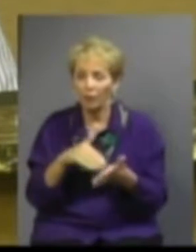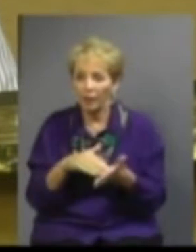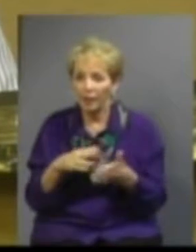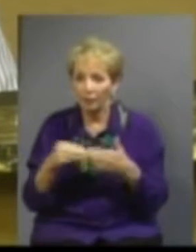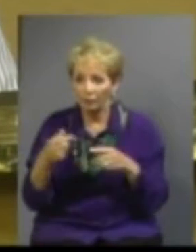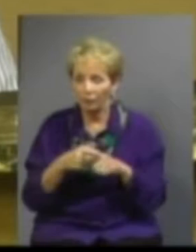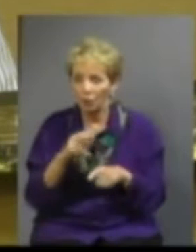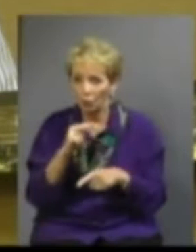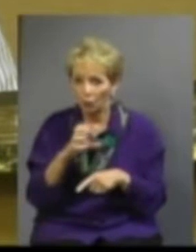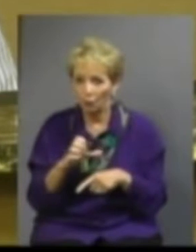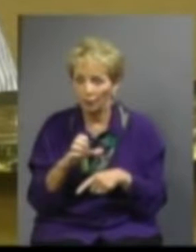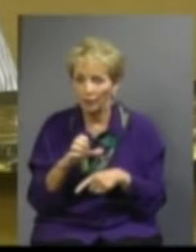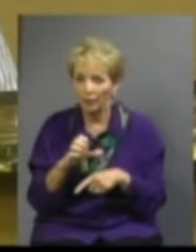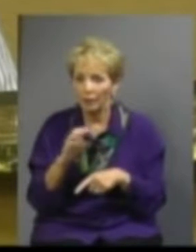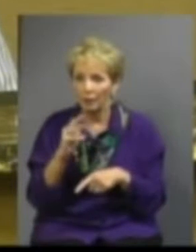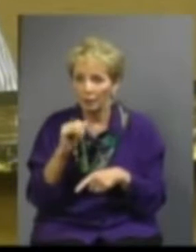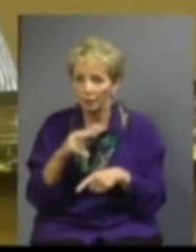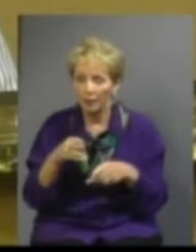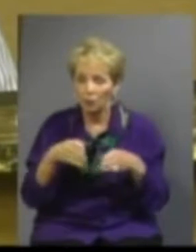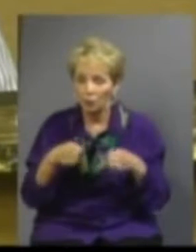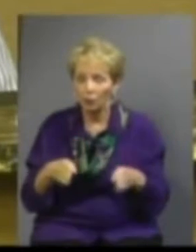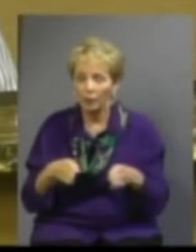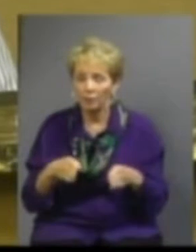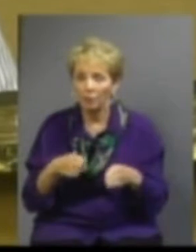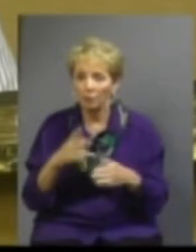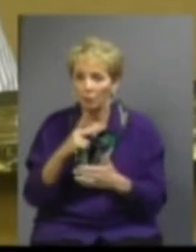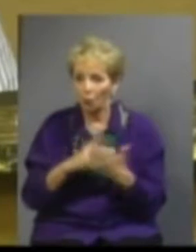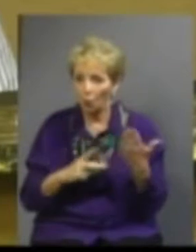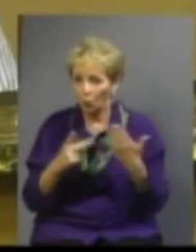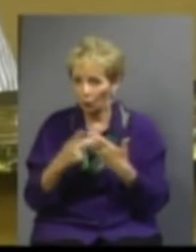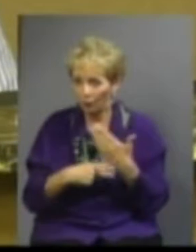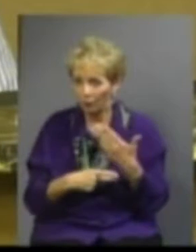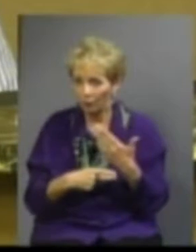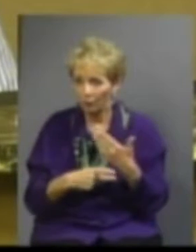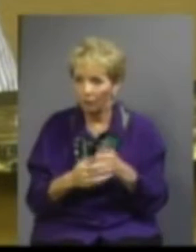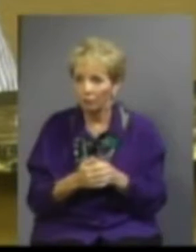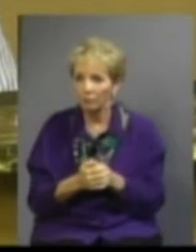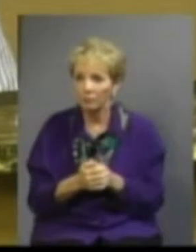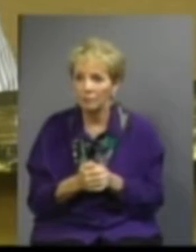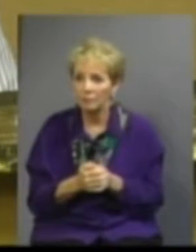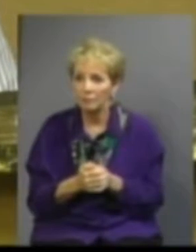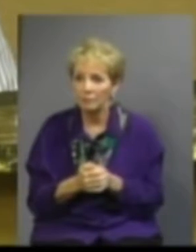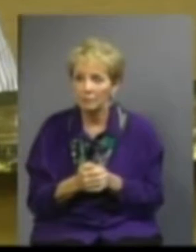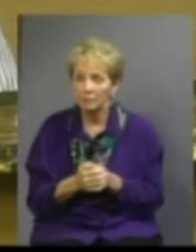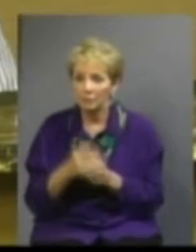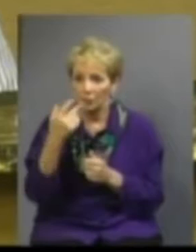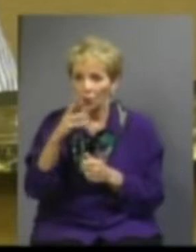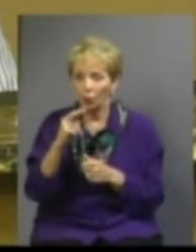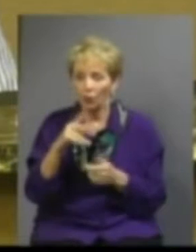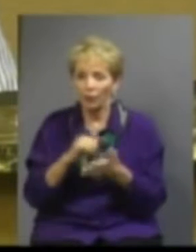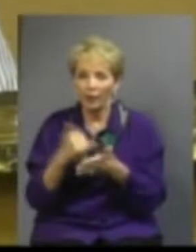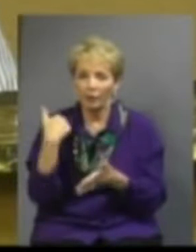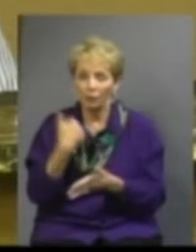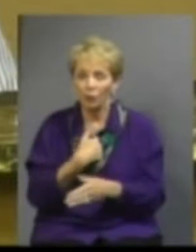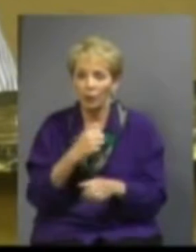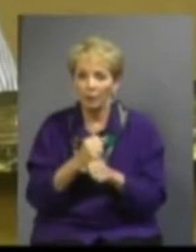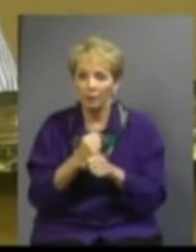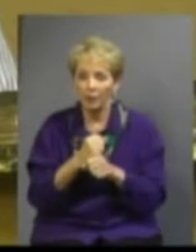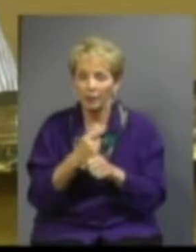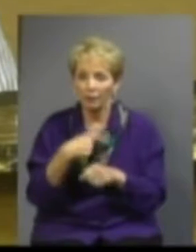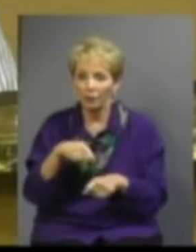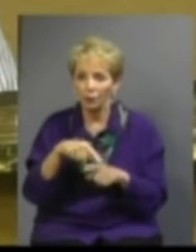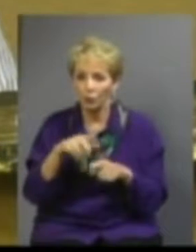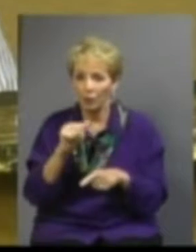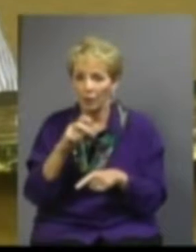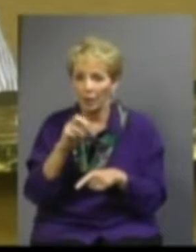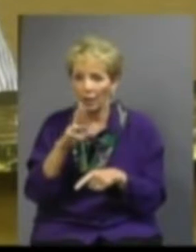from the North Carolina Main Street Solutions Fund program for the grant that we have made available to Avery